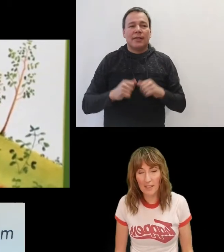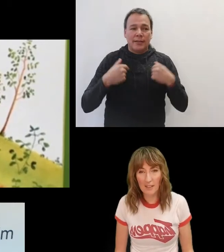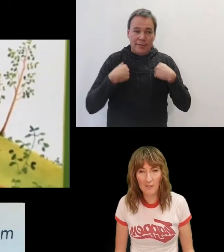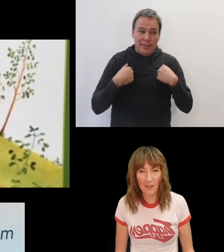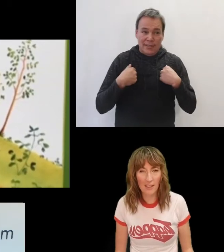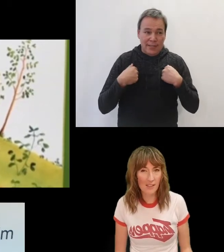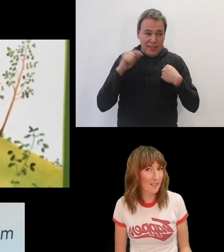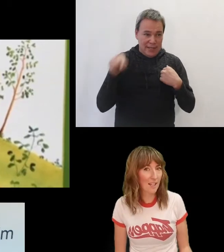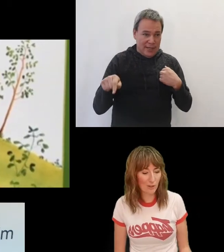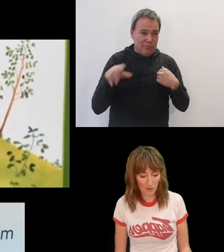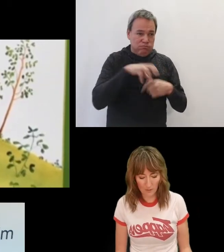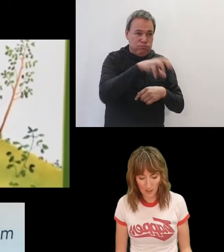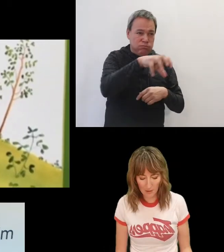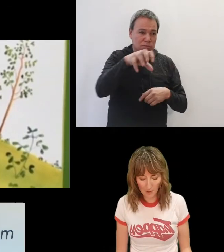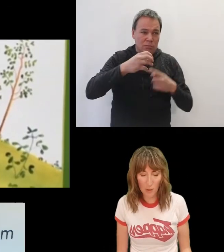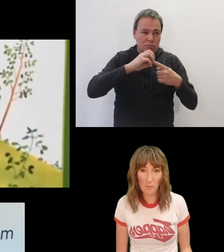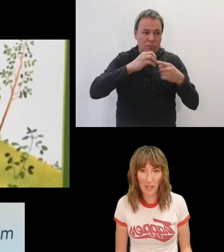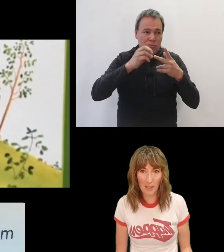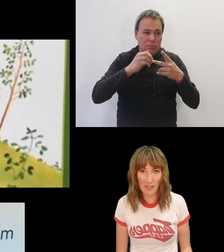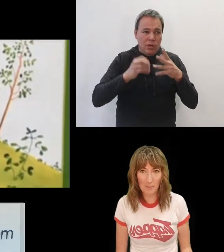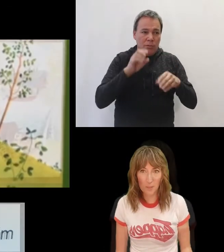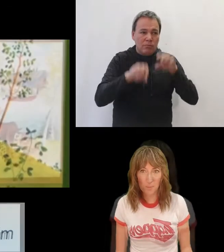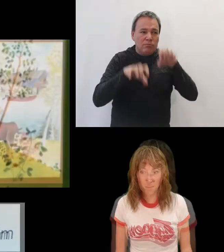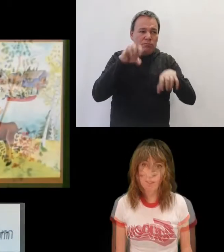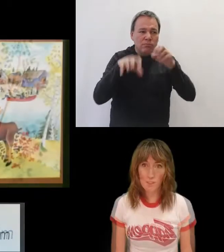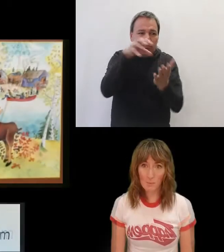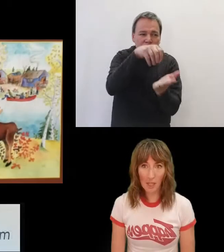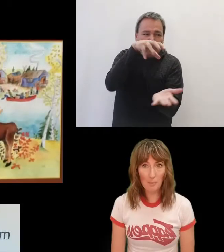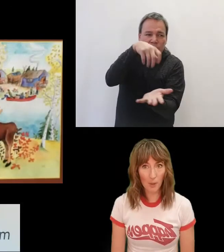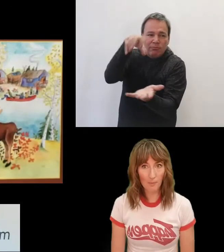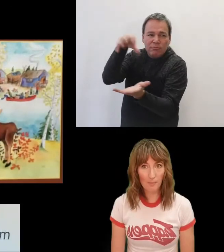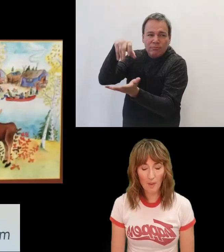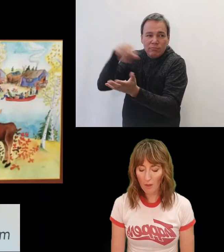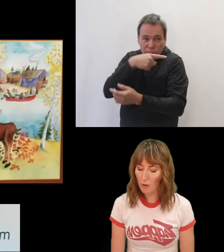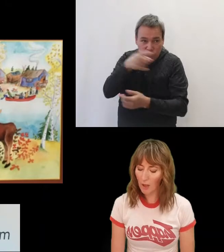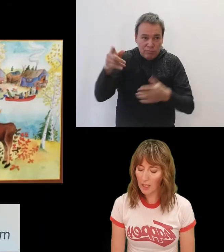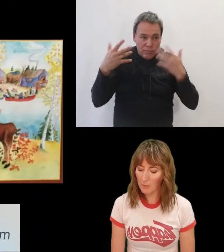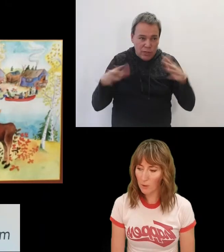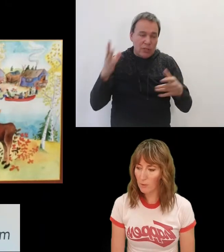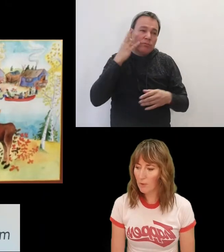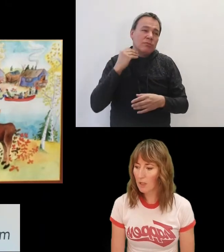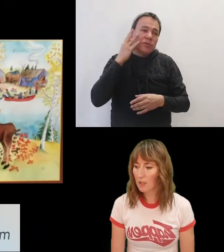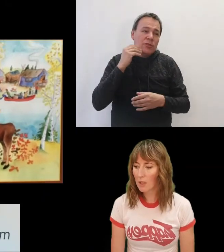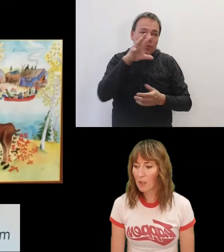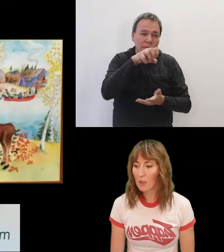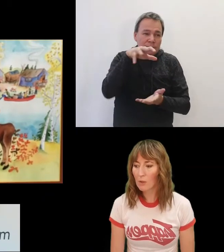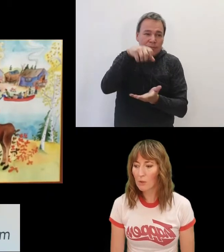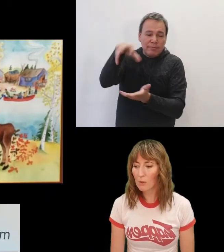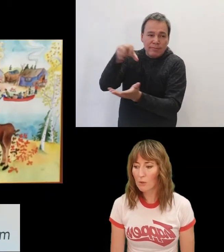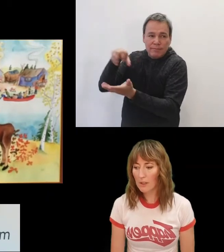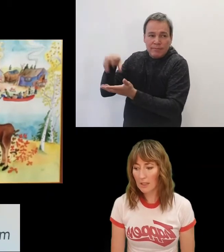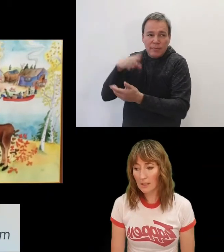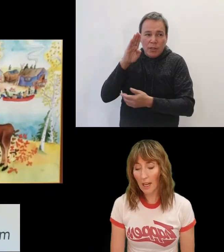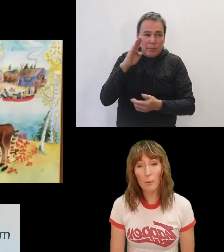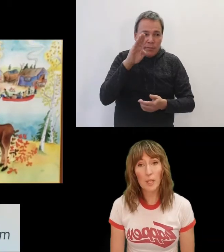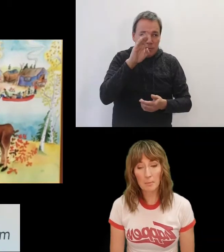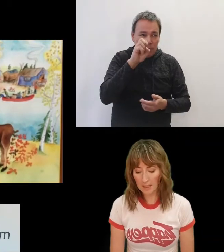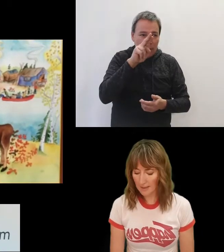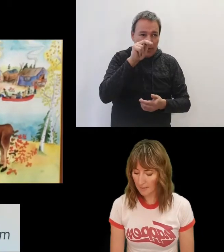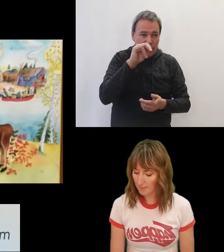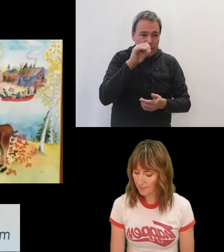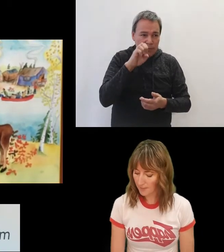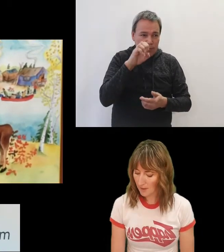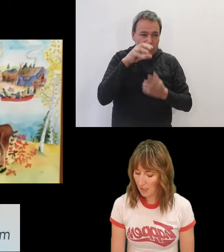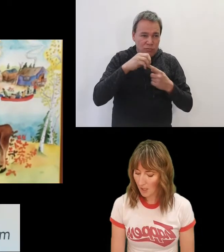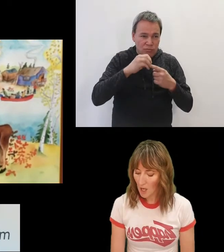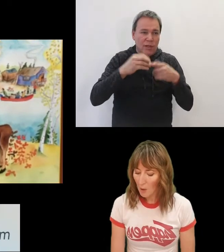good places to find in Saskatchewan to find some good berries. September, the rutting moon. Nutsi